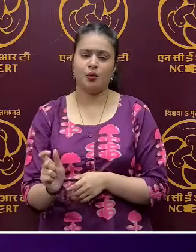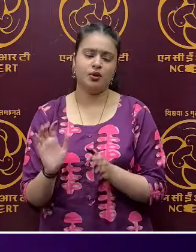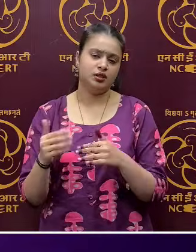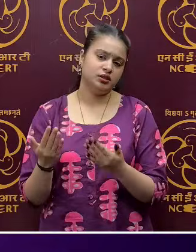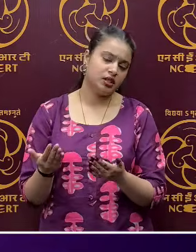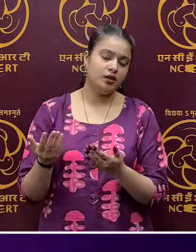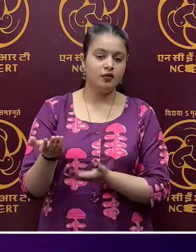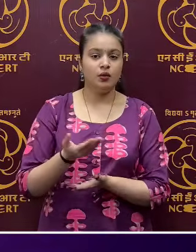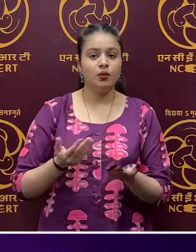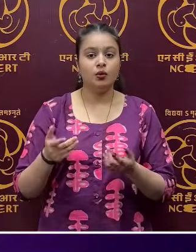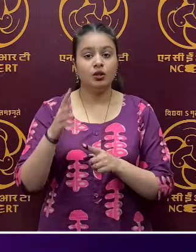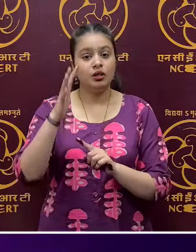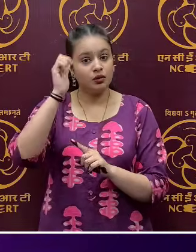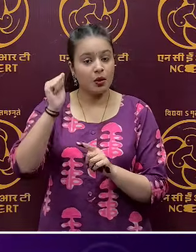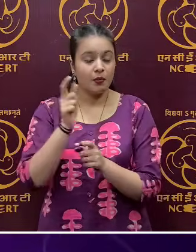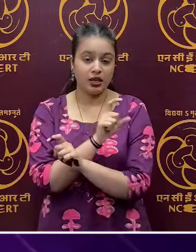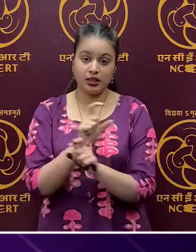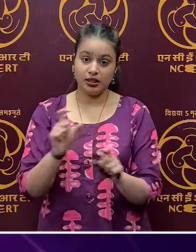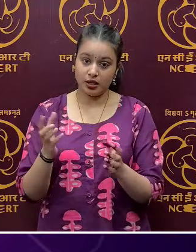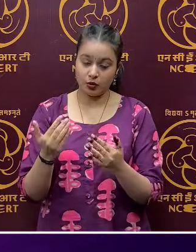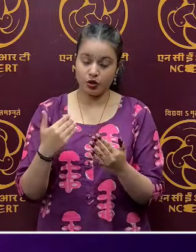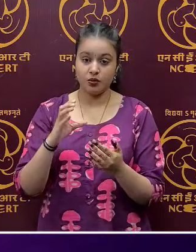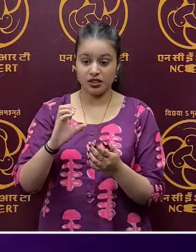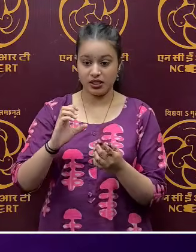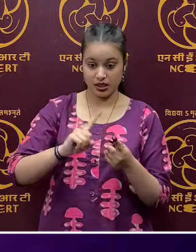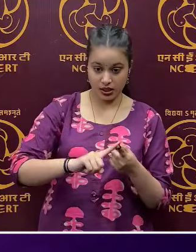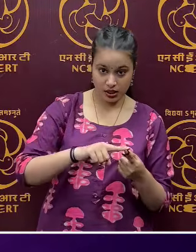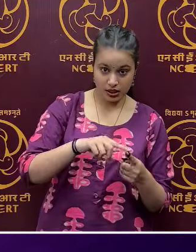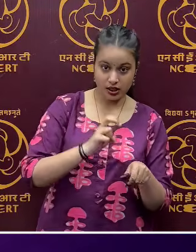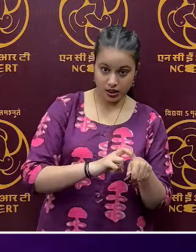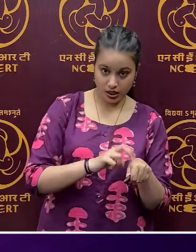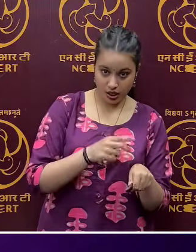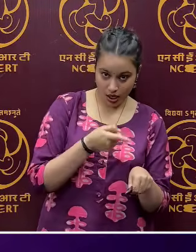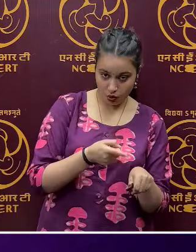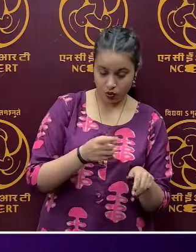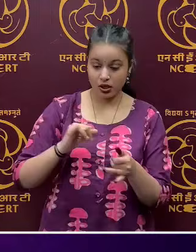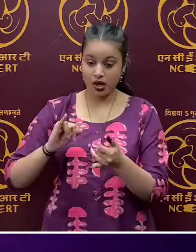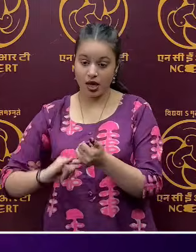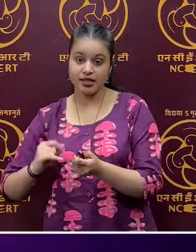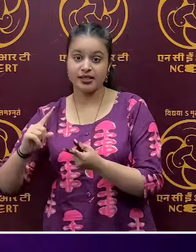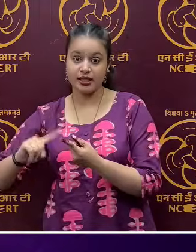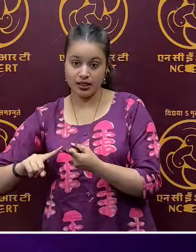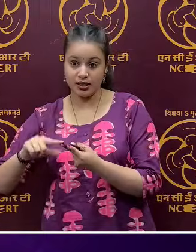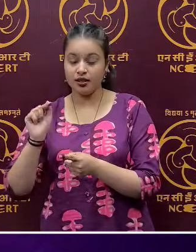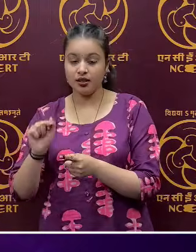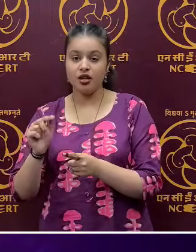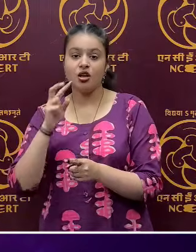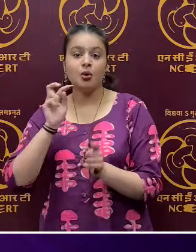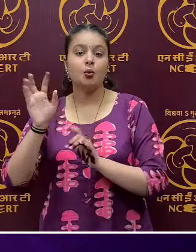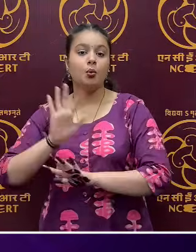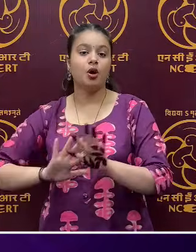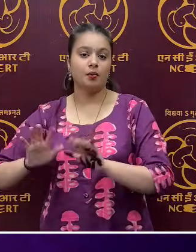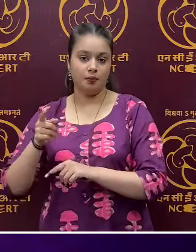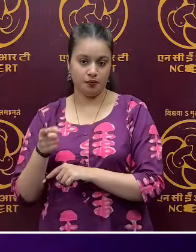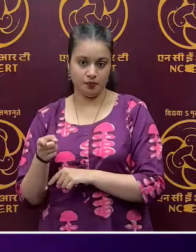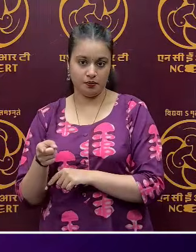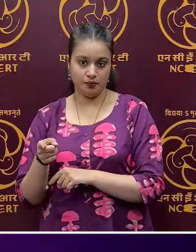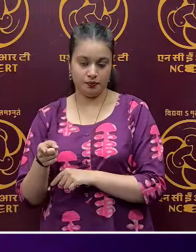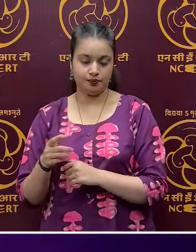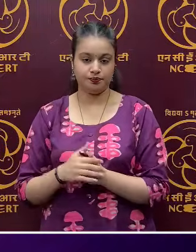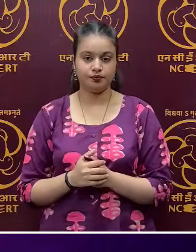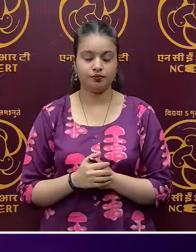Where remember very clearly that CE is the noun form, SE is the verb form. So here it's